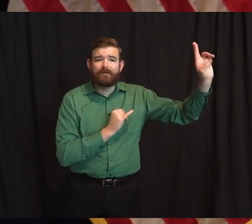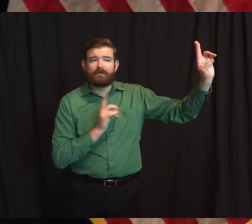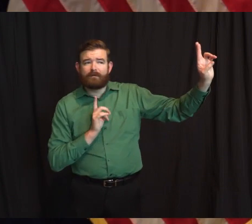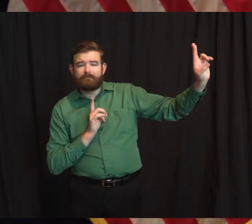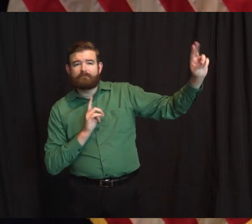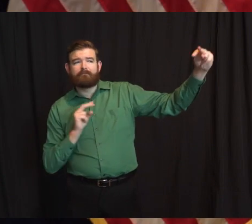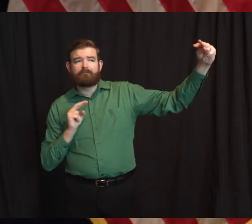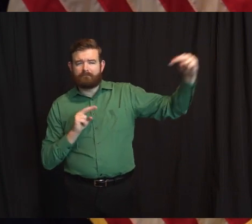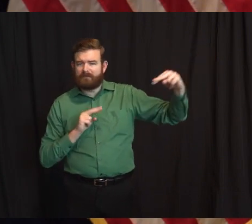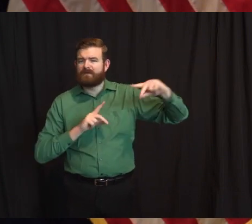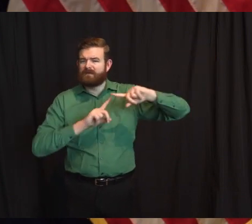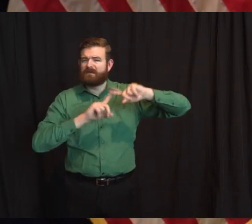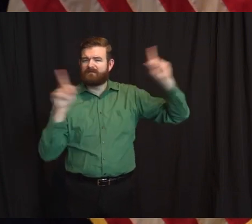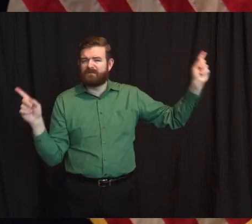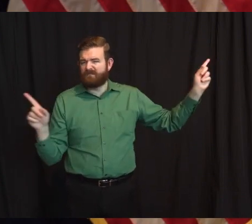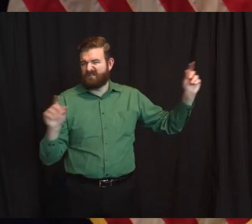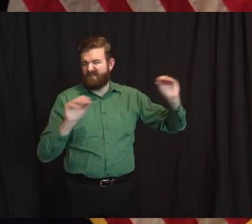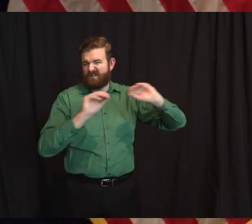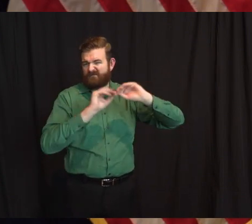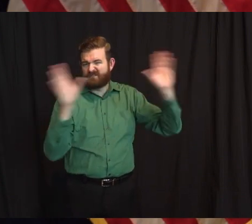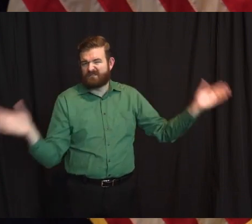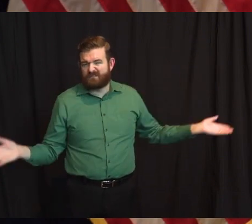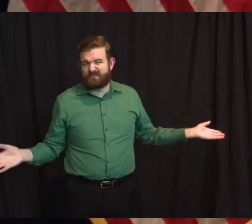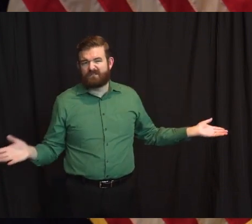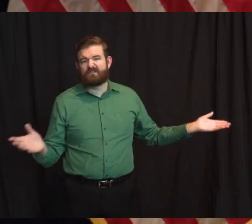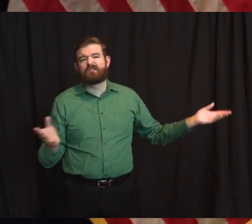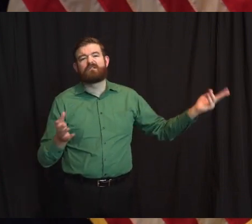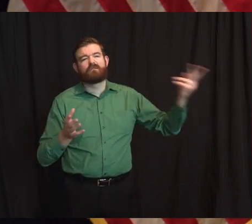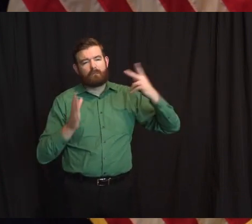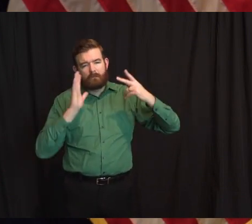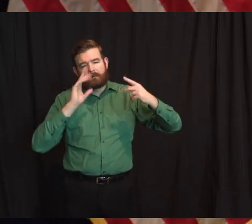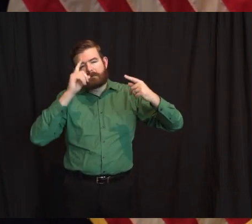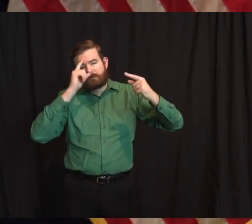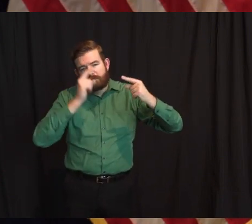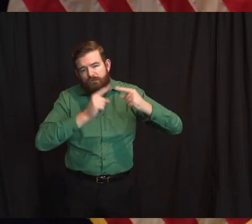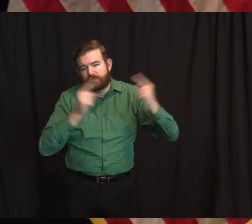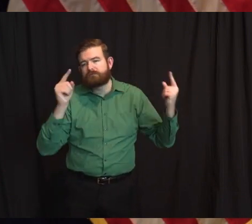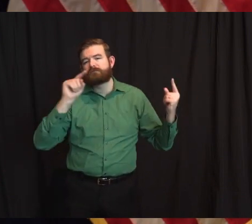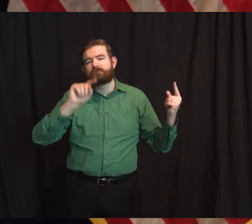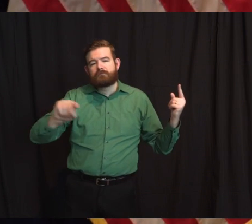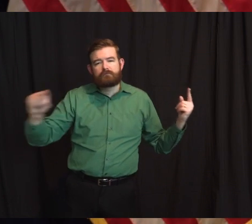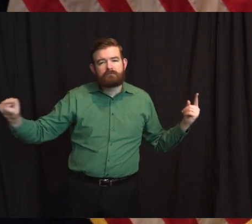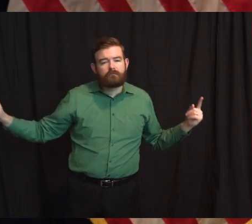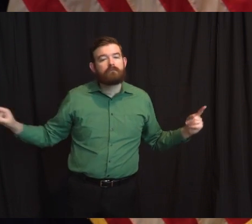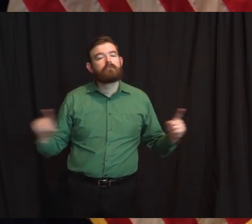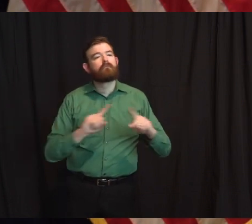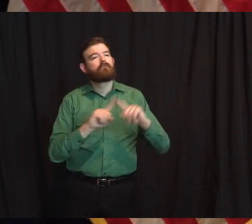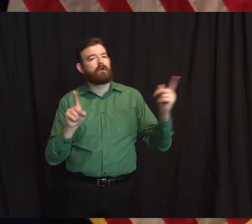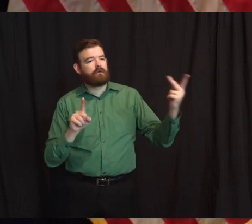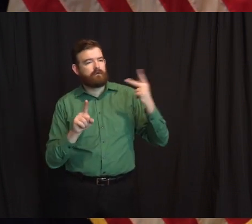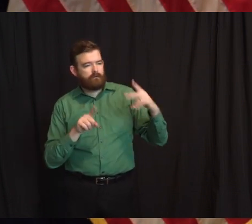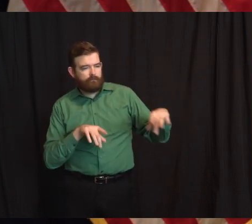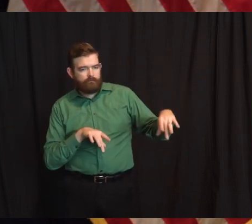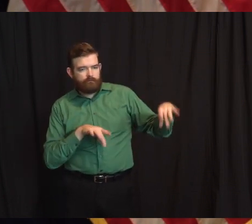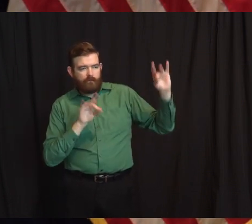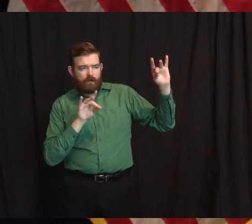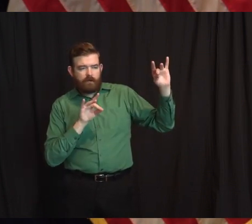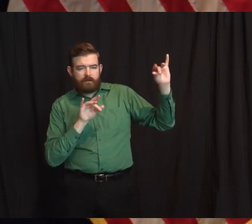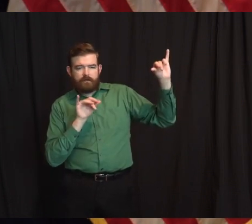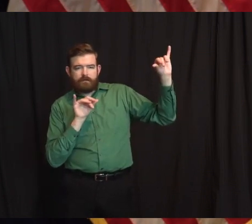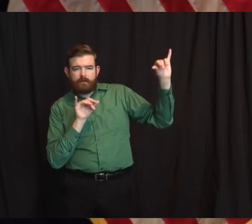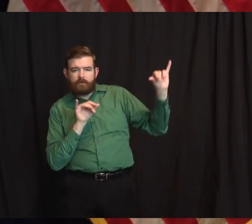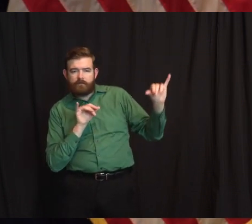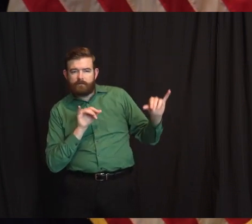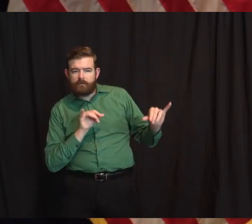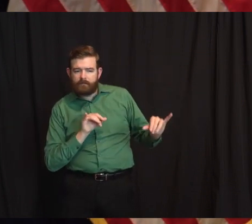that we're going to have some disagreements on other stuff. But we've found an unusual amount of common ground. Most recently,